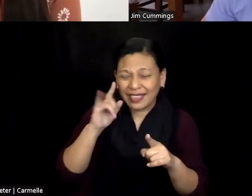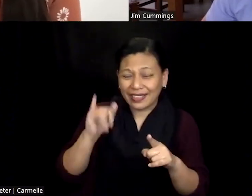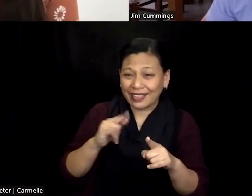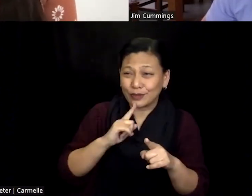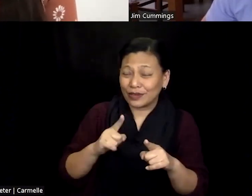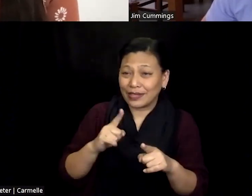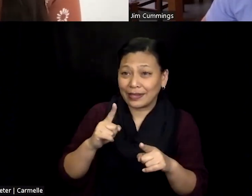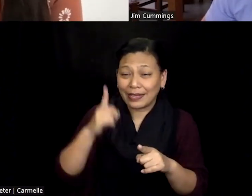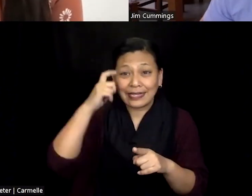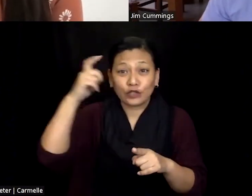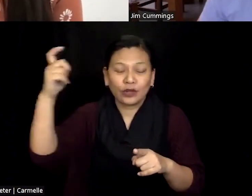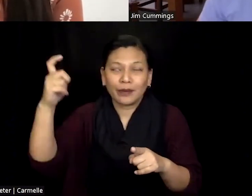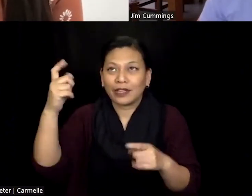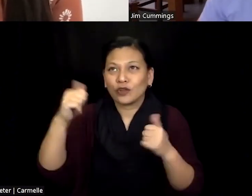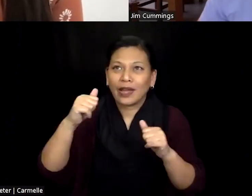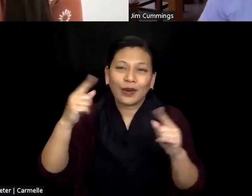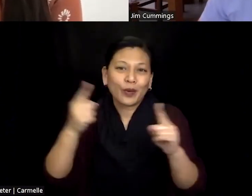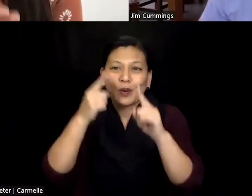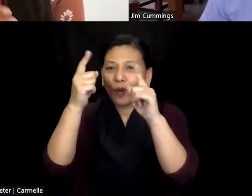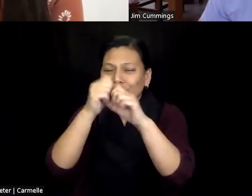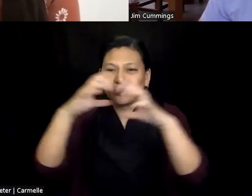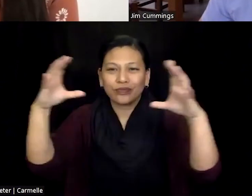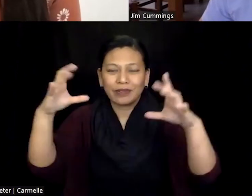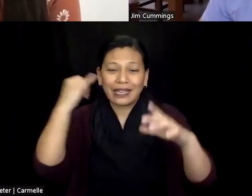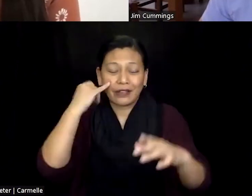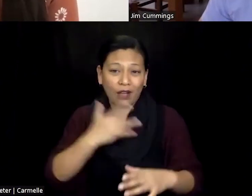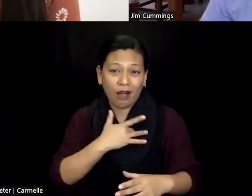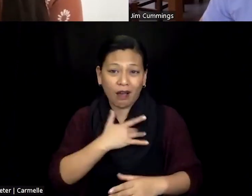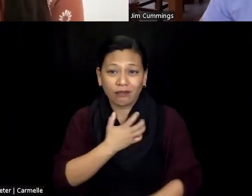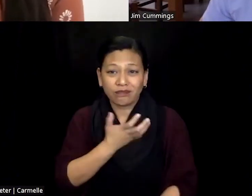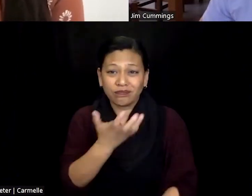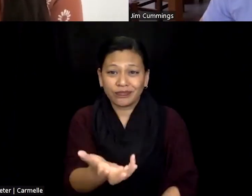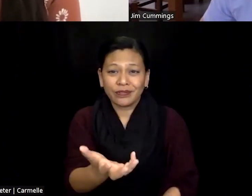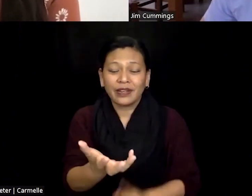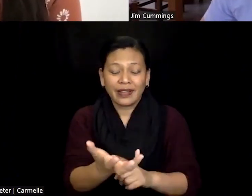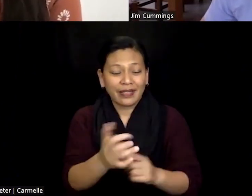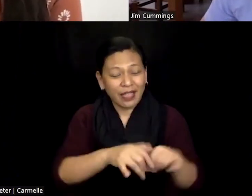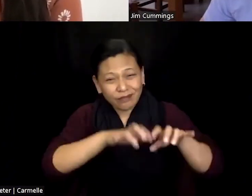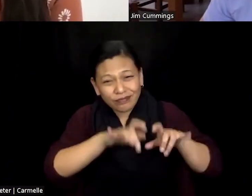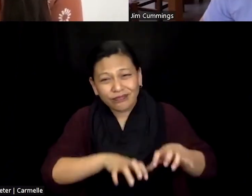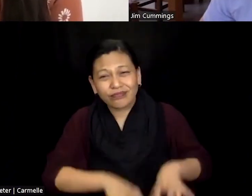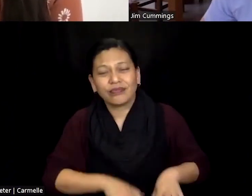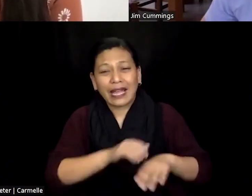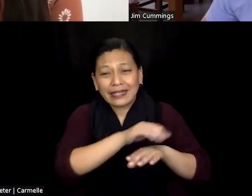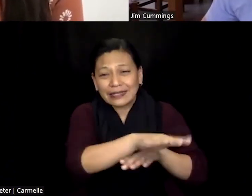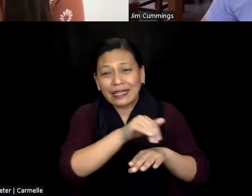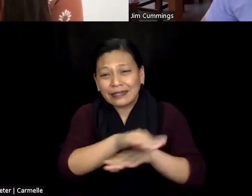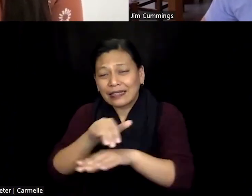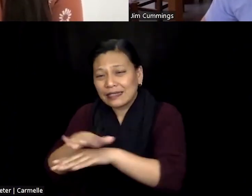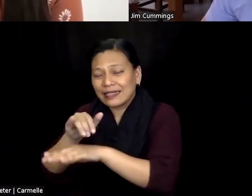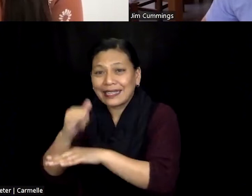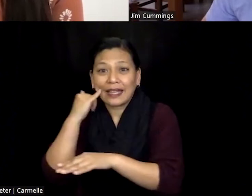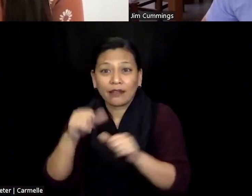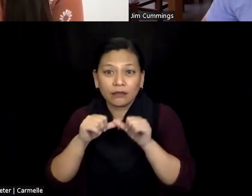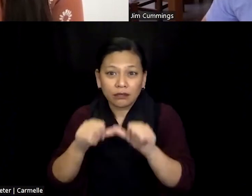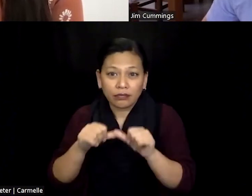though. Yep. It's a daydreaming, it is. But it's like, you know, that's your heart and your soul, that script that you're sending to everybody and you're constantly